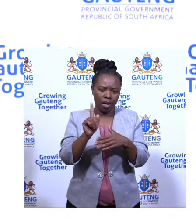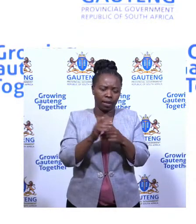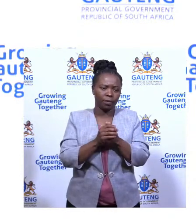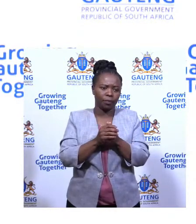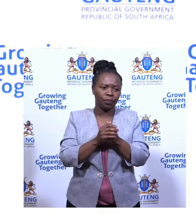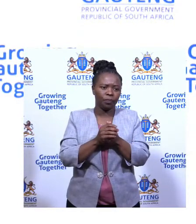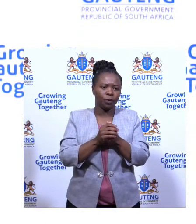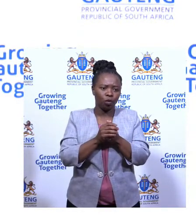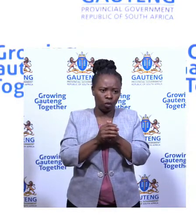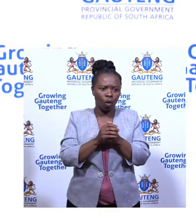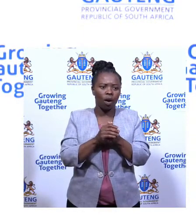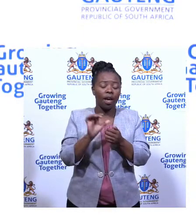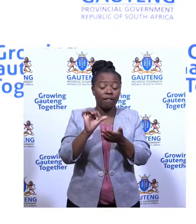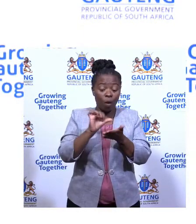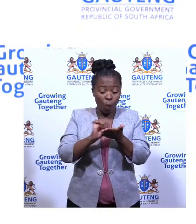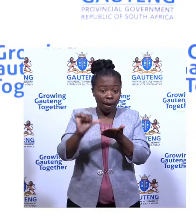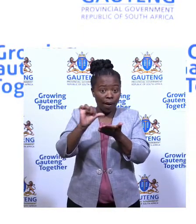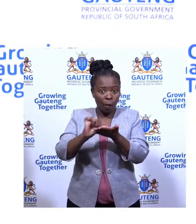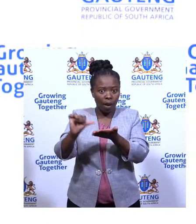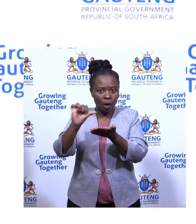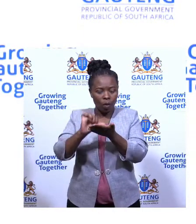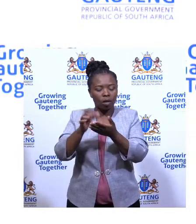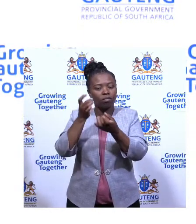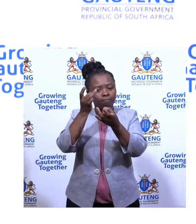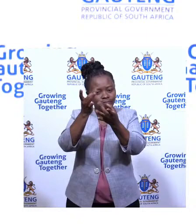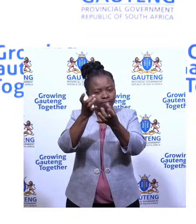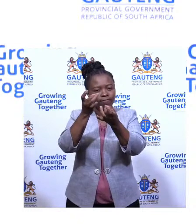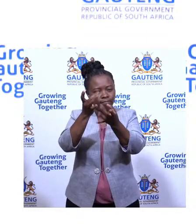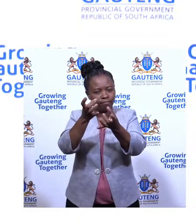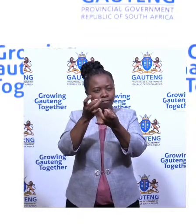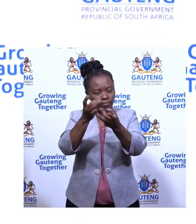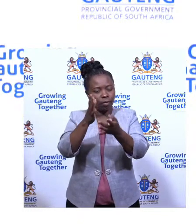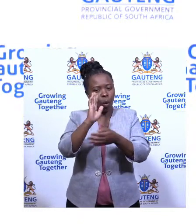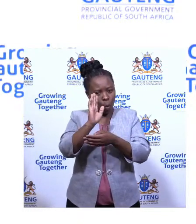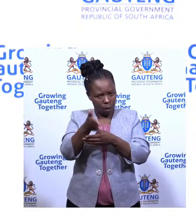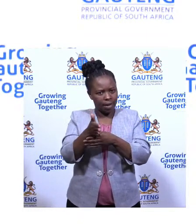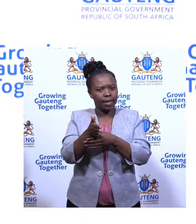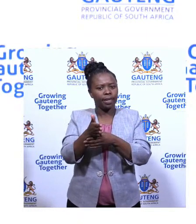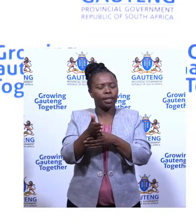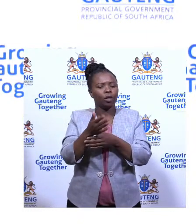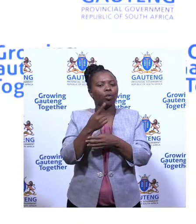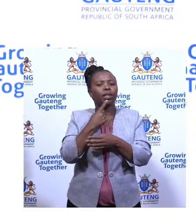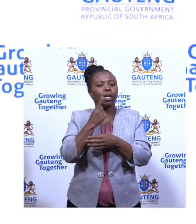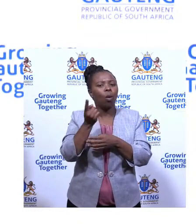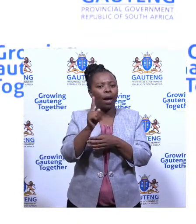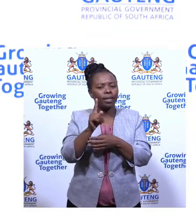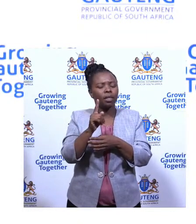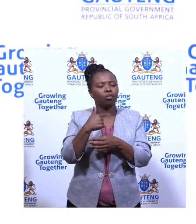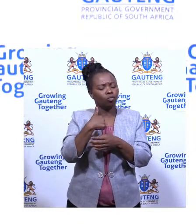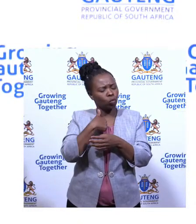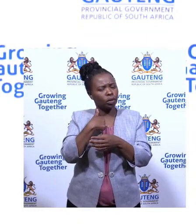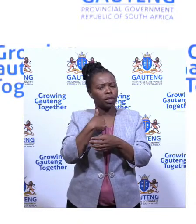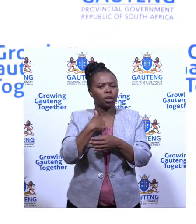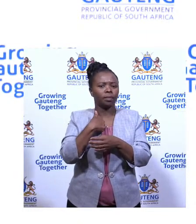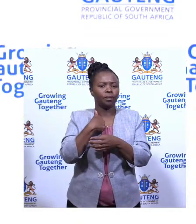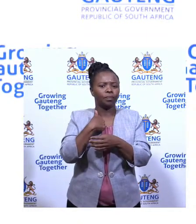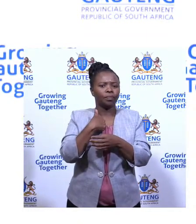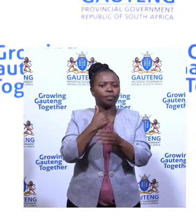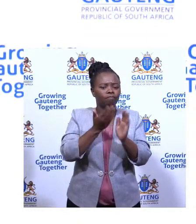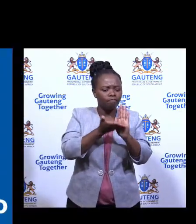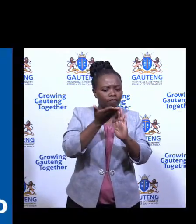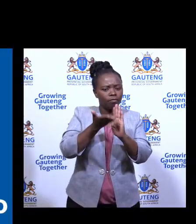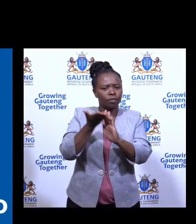so every week I will be briefing you, saying to you that we need to enhance issues